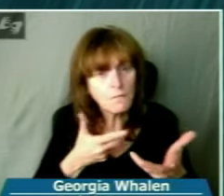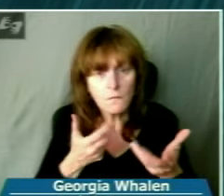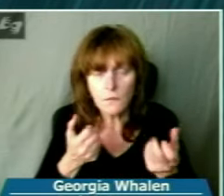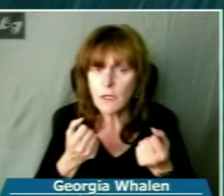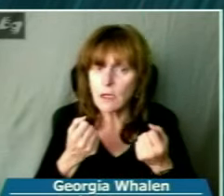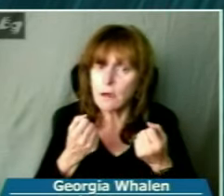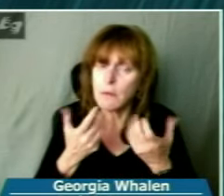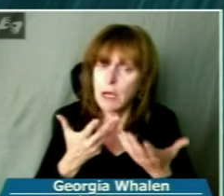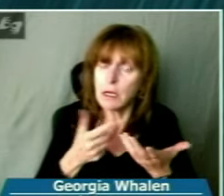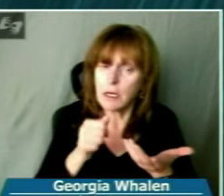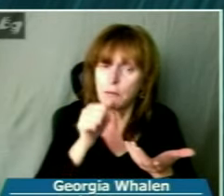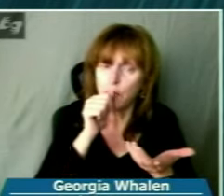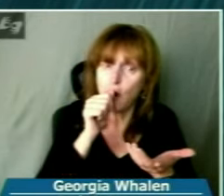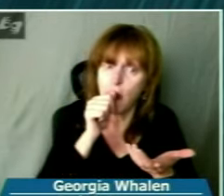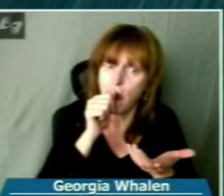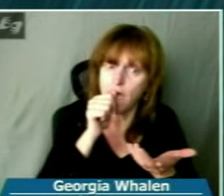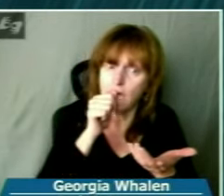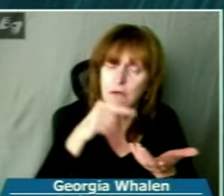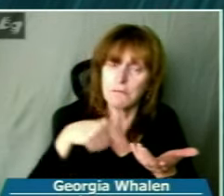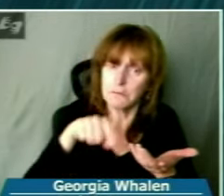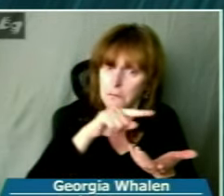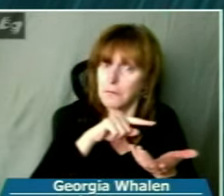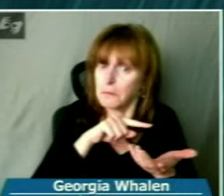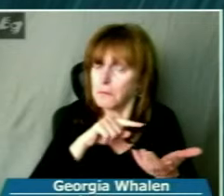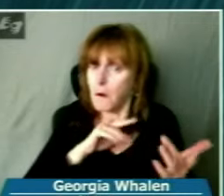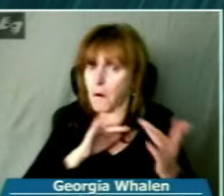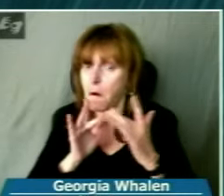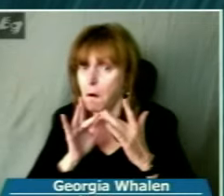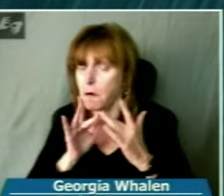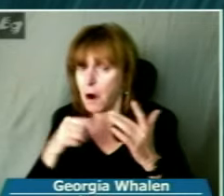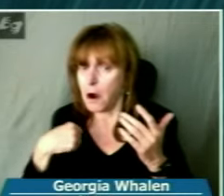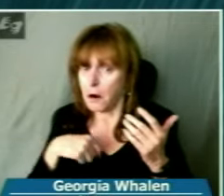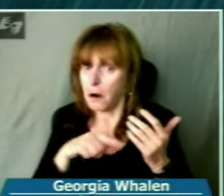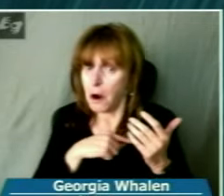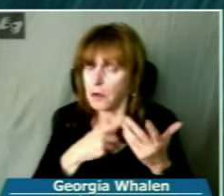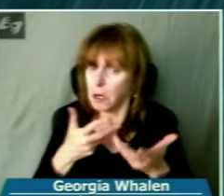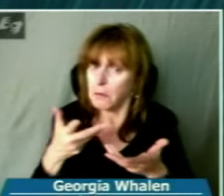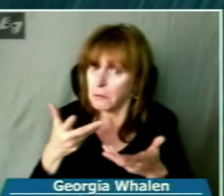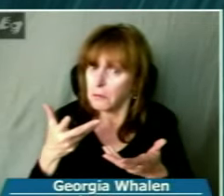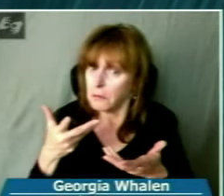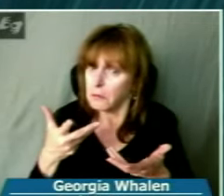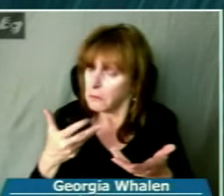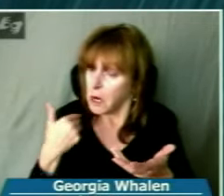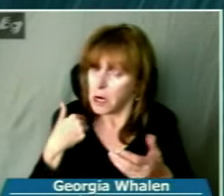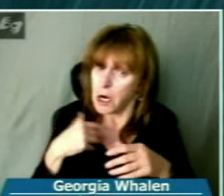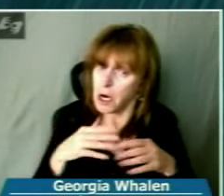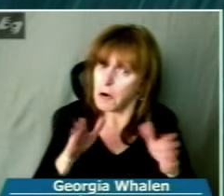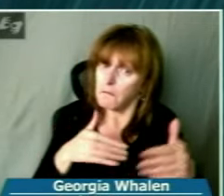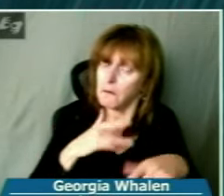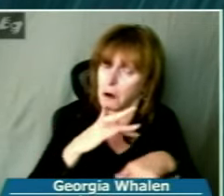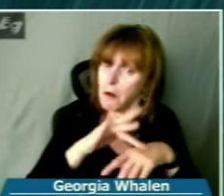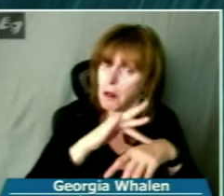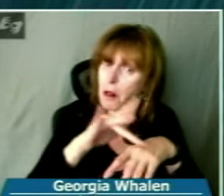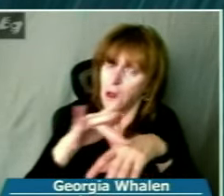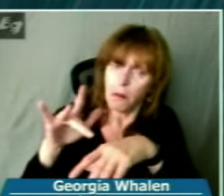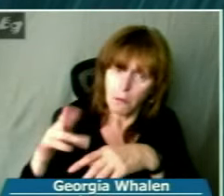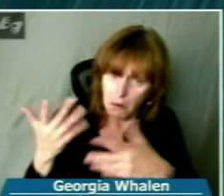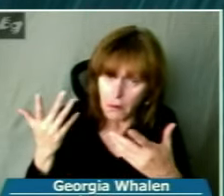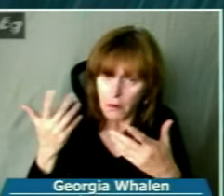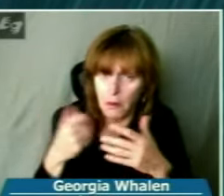housing groups reach out to us as well to talk about opportunities in that. And so we're trying to use this as a bit of an